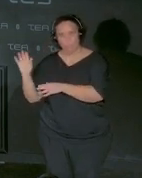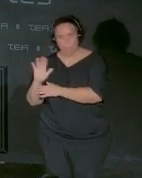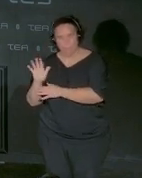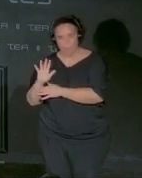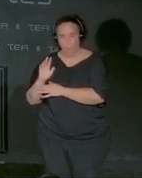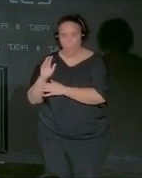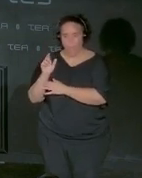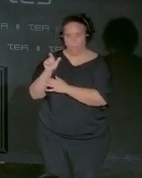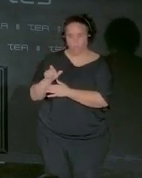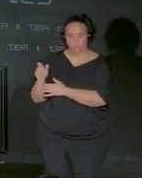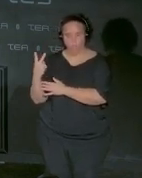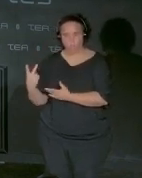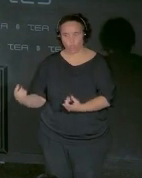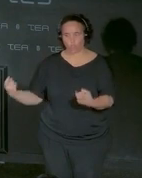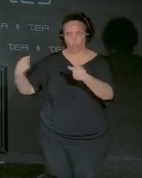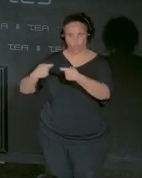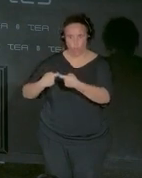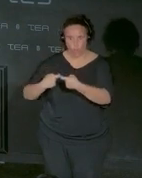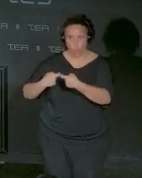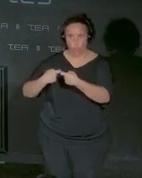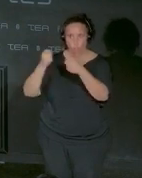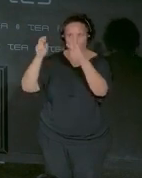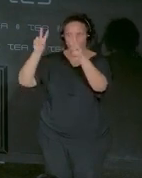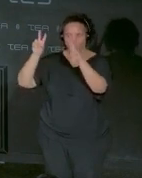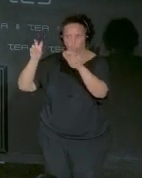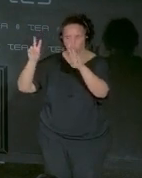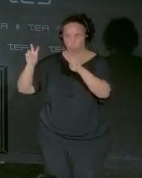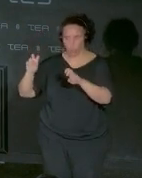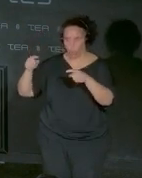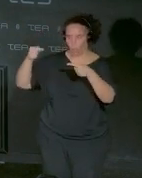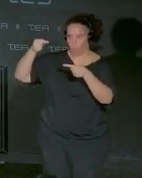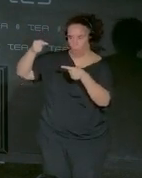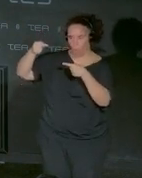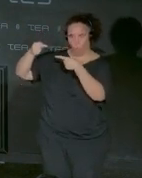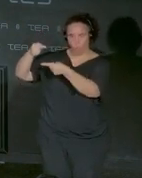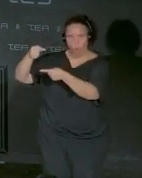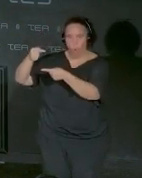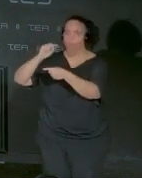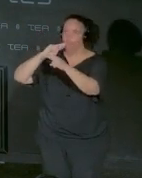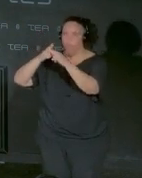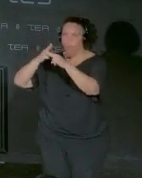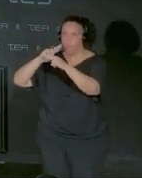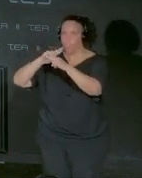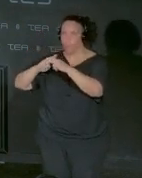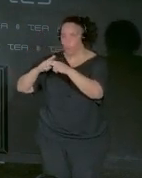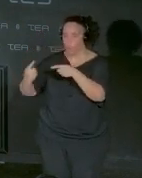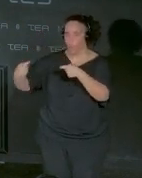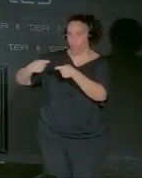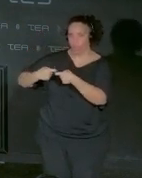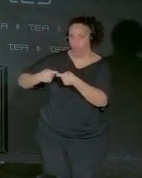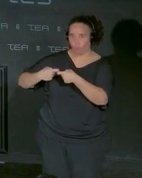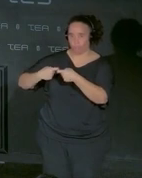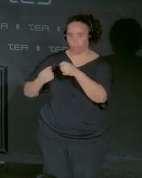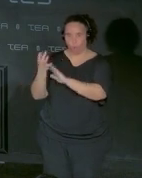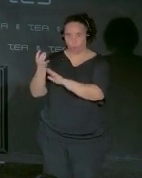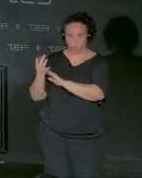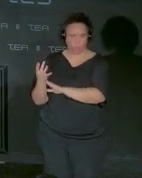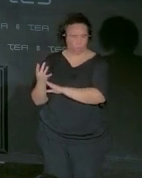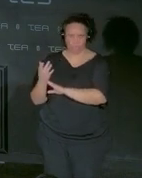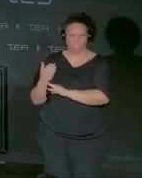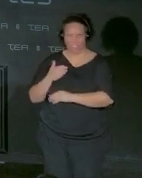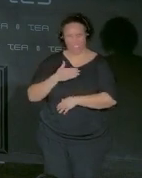of the credits on the video game. That's something that Spielfabrik is working on a lot with Thierry and Odile. And I think it's a great thing